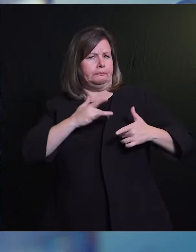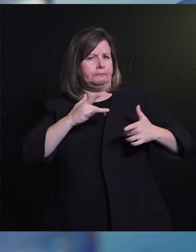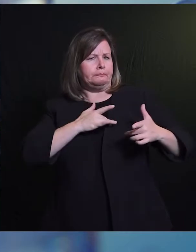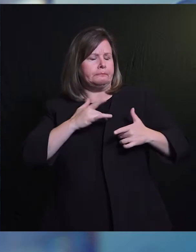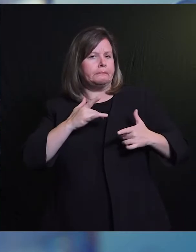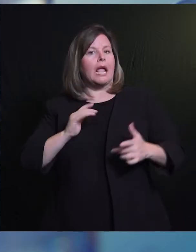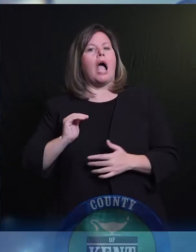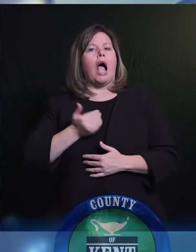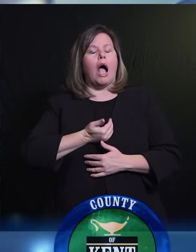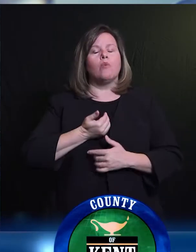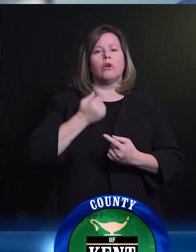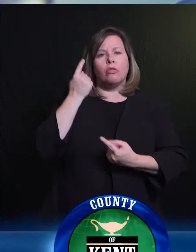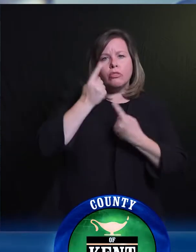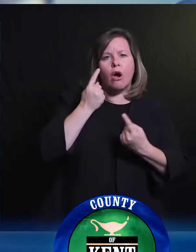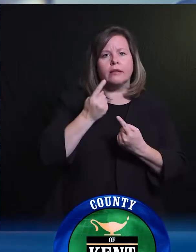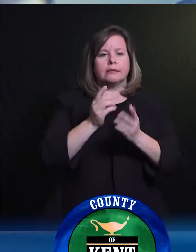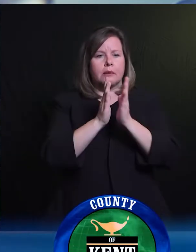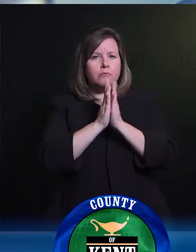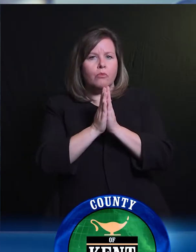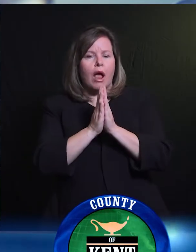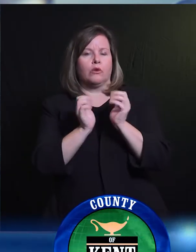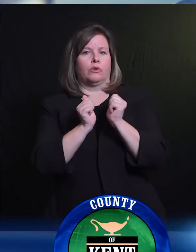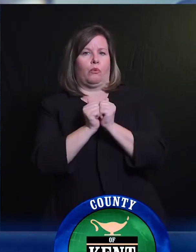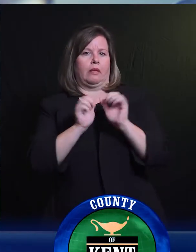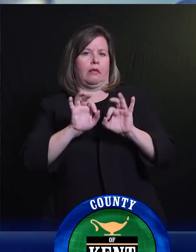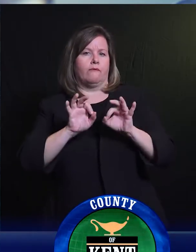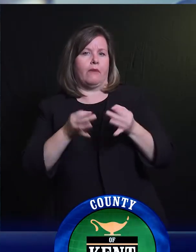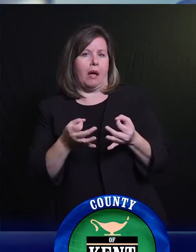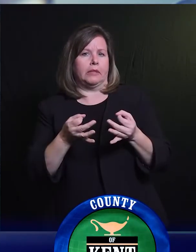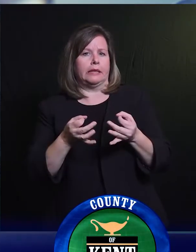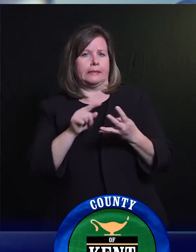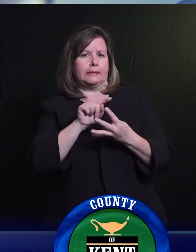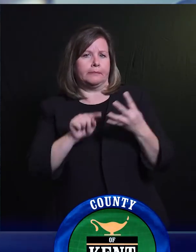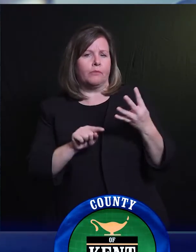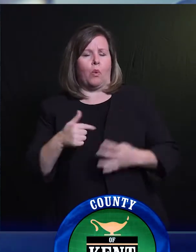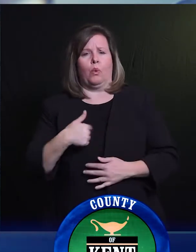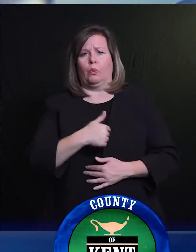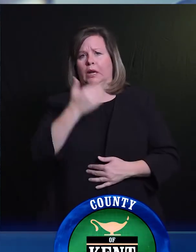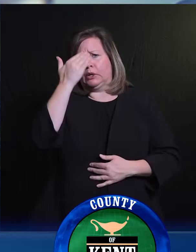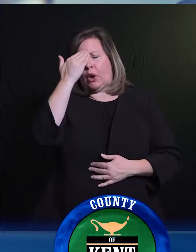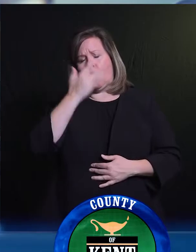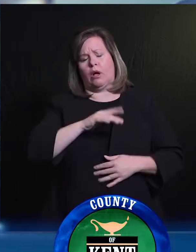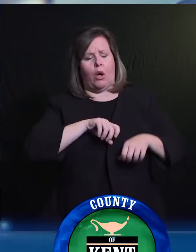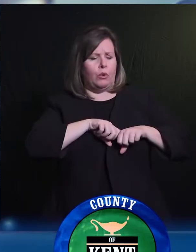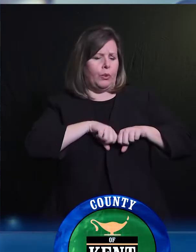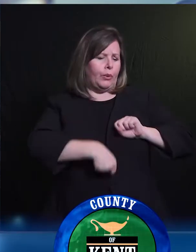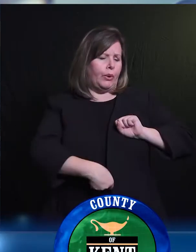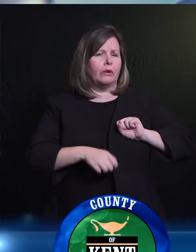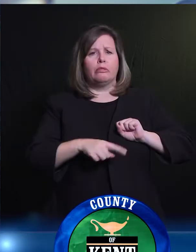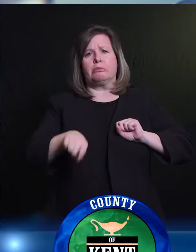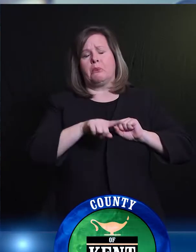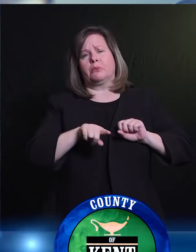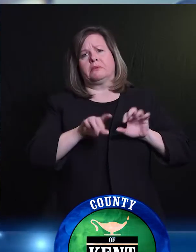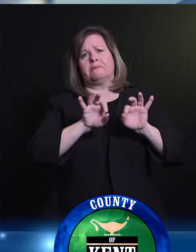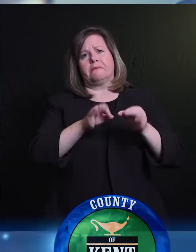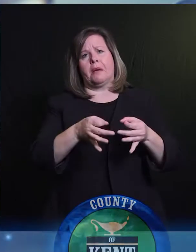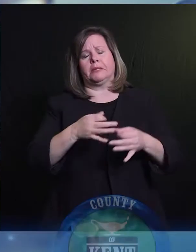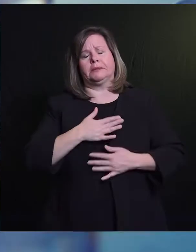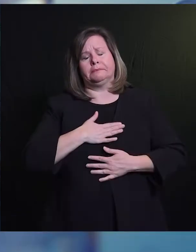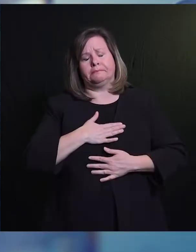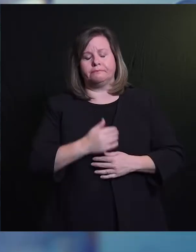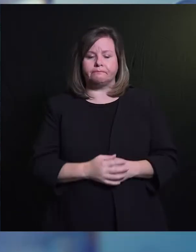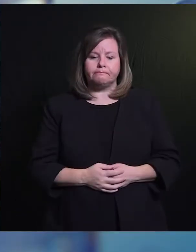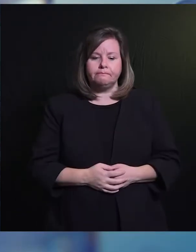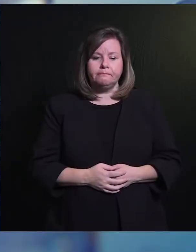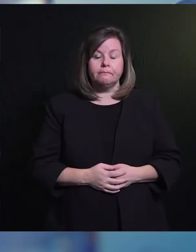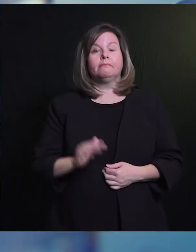prayers go out to those 4 families. But we know how devastating this is to so many families. People are wondering, why are we seeing a